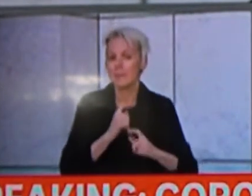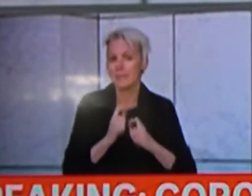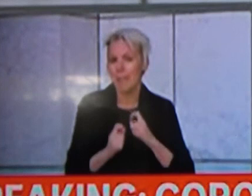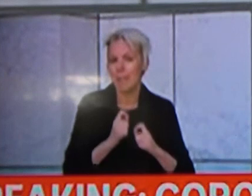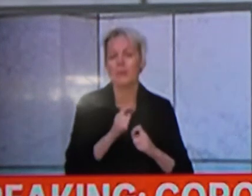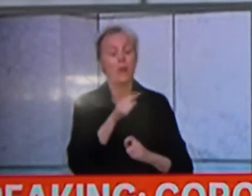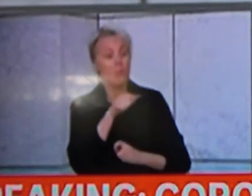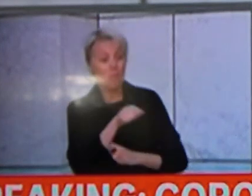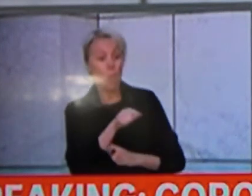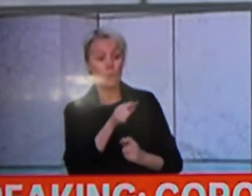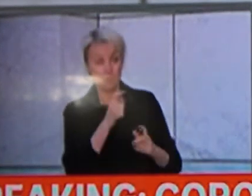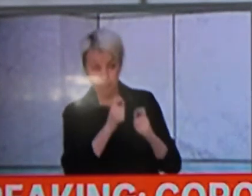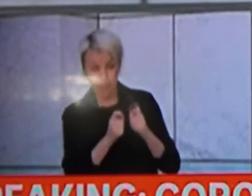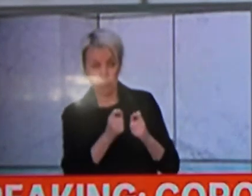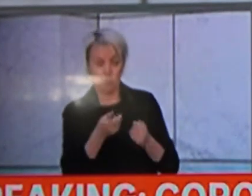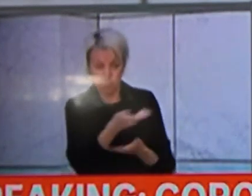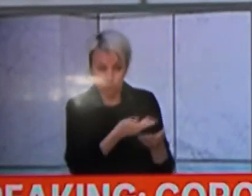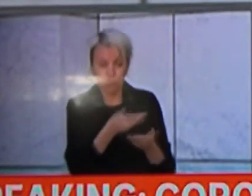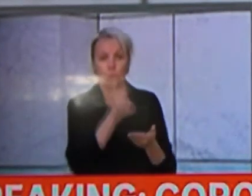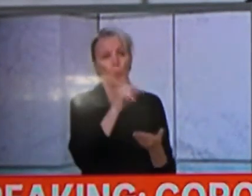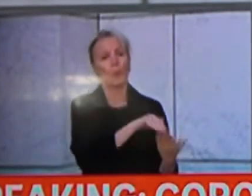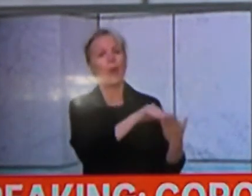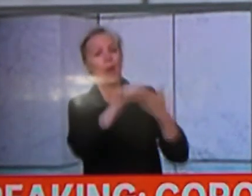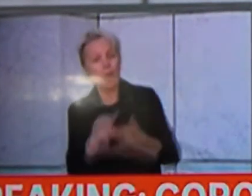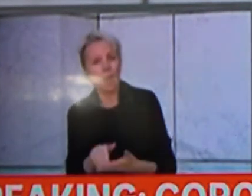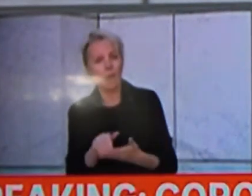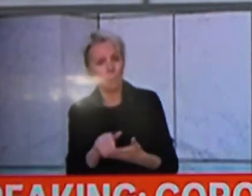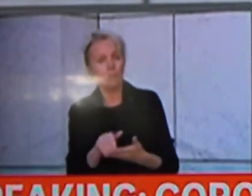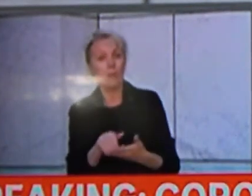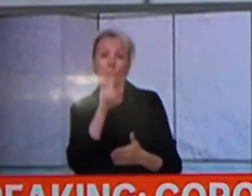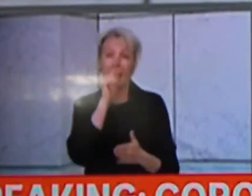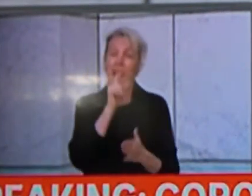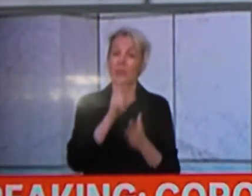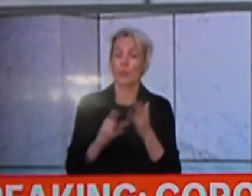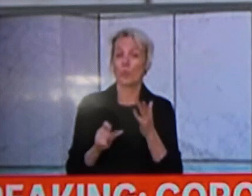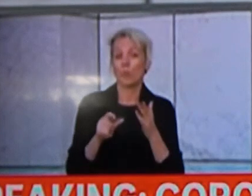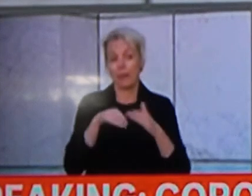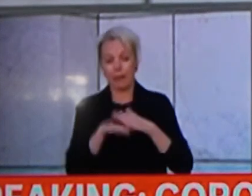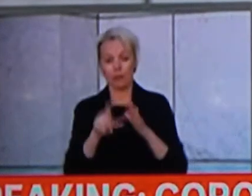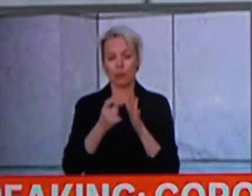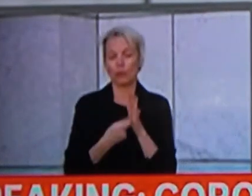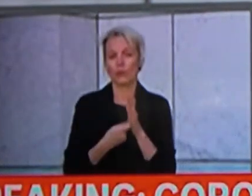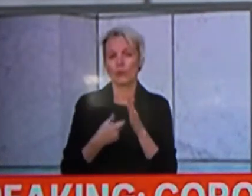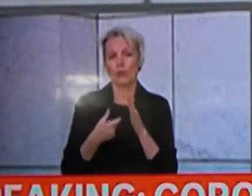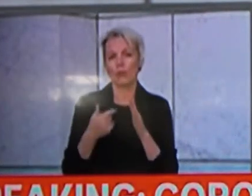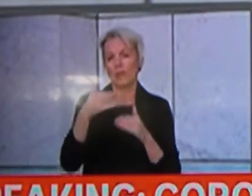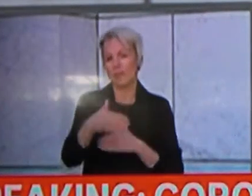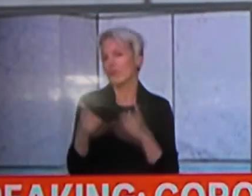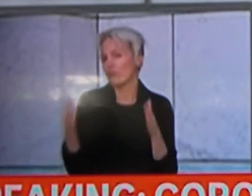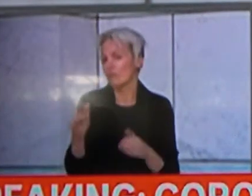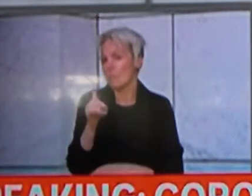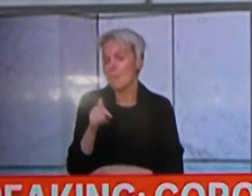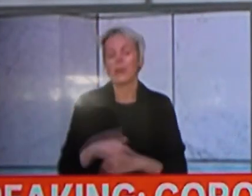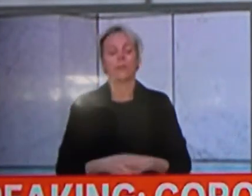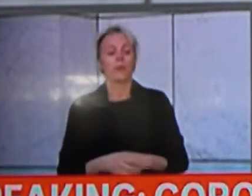but they are tests that can be helpful, which can even be done in surgery. So this is one of the highest priorities